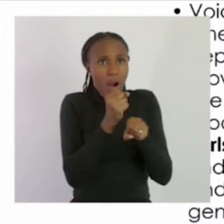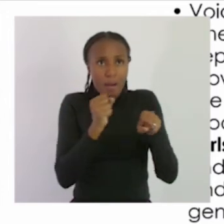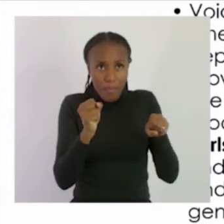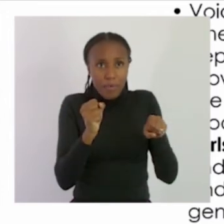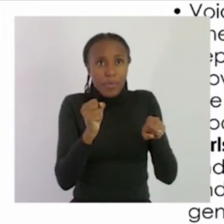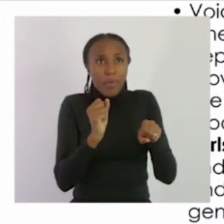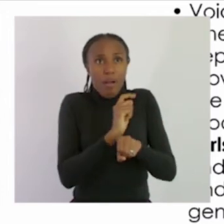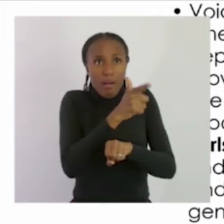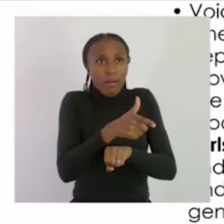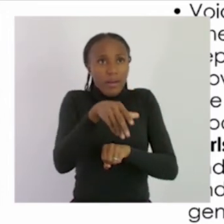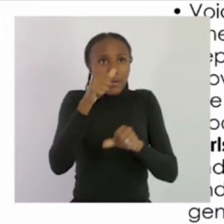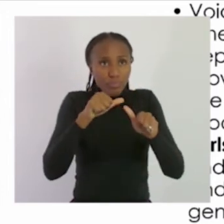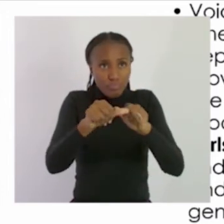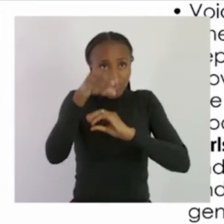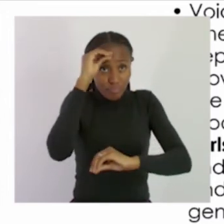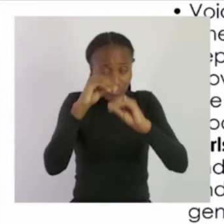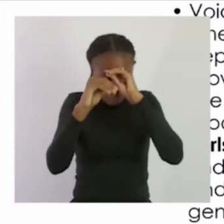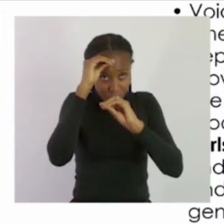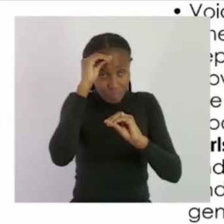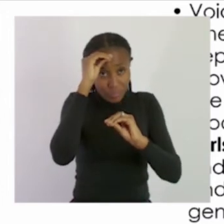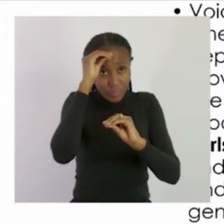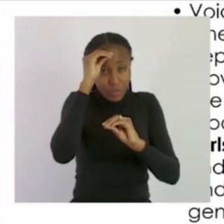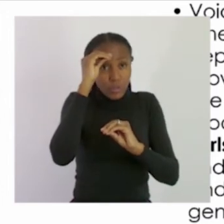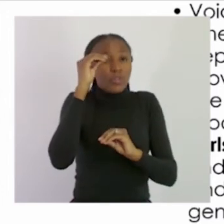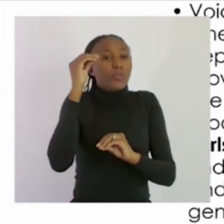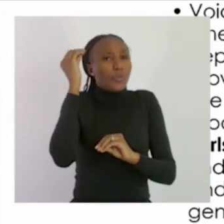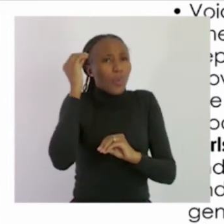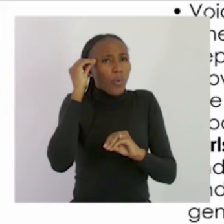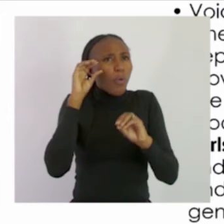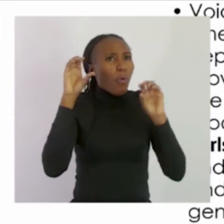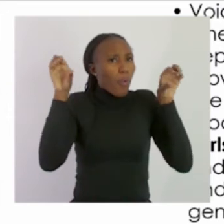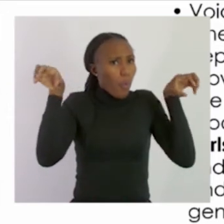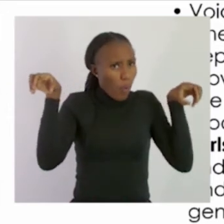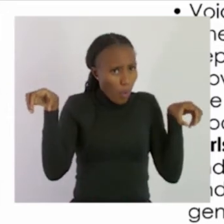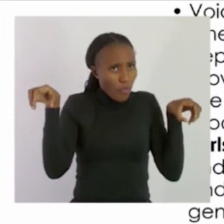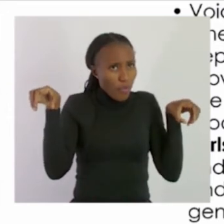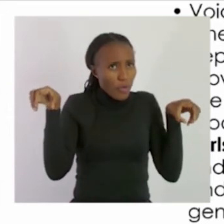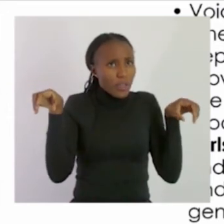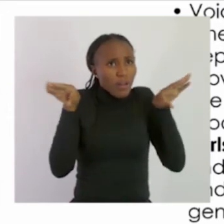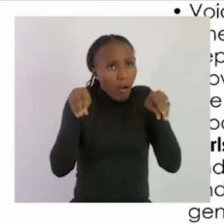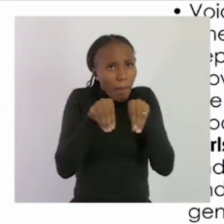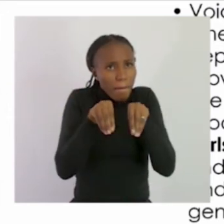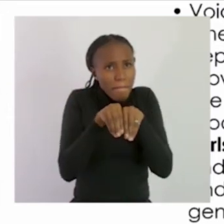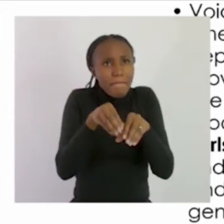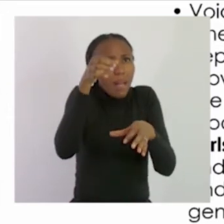will learn more about that at the later stage. The ovaries start to produce